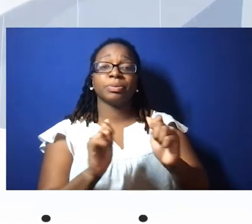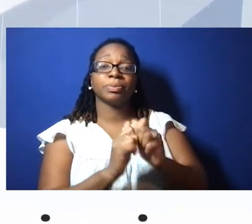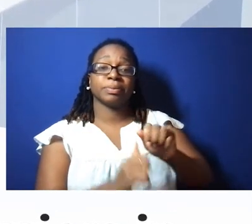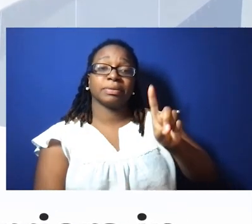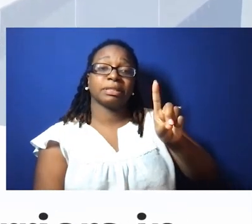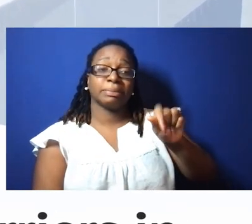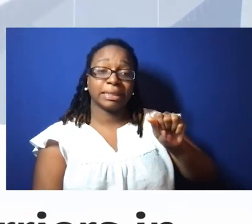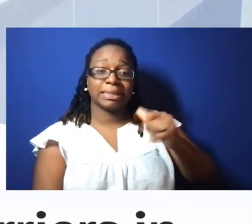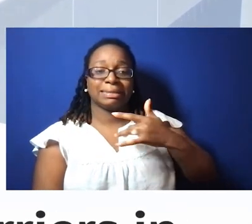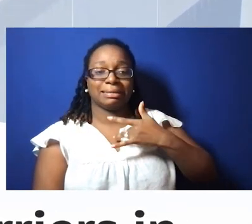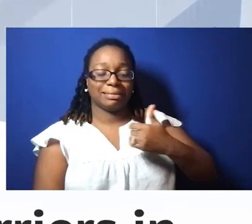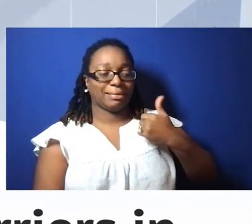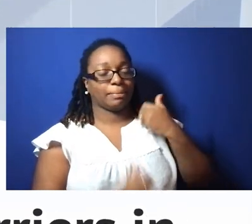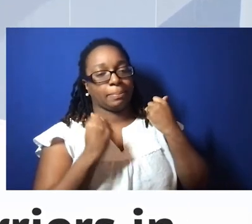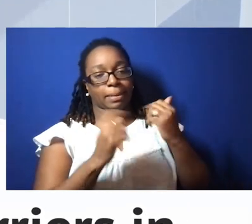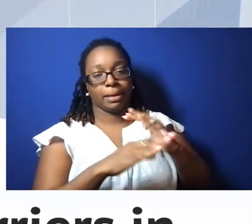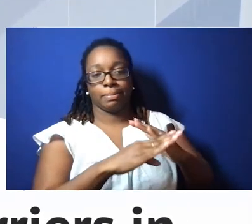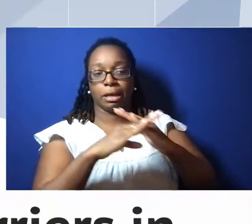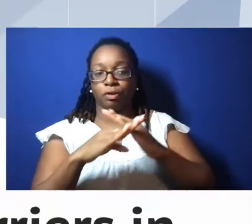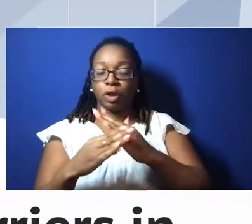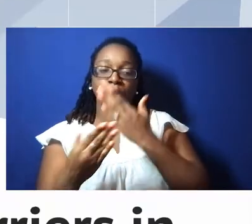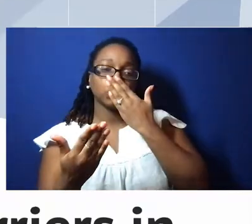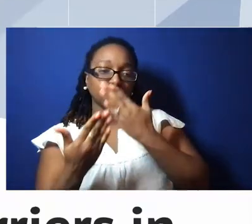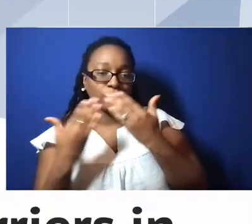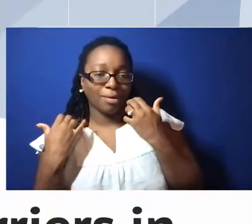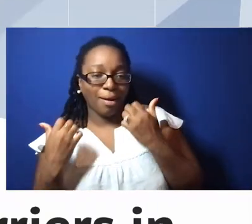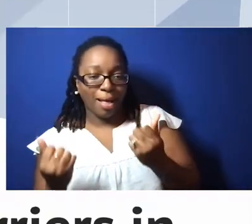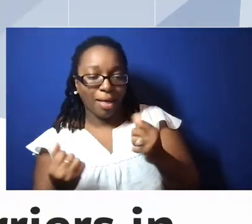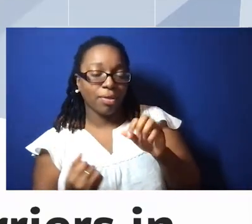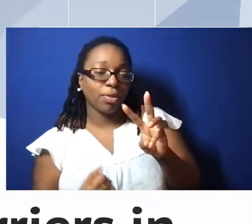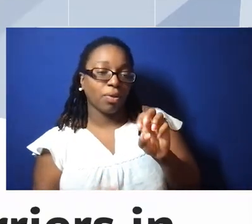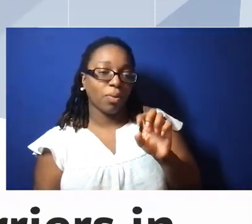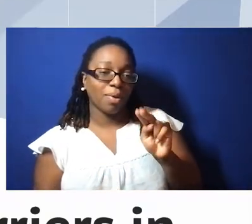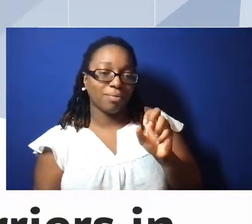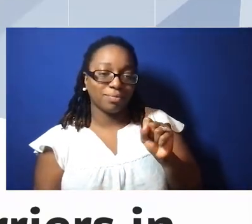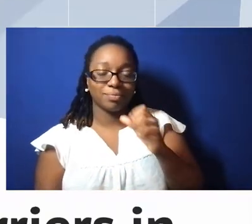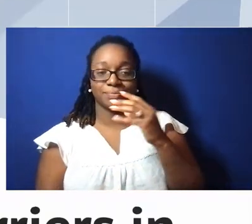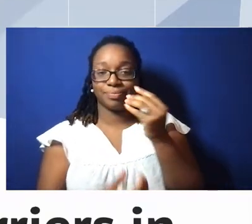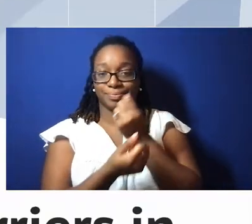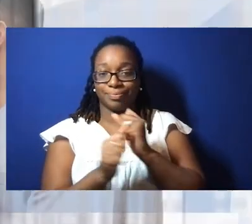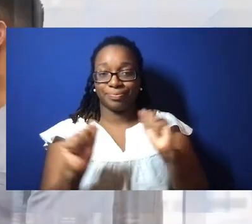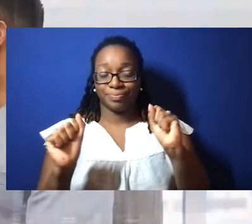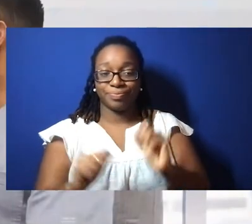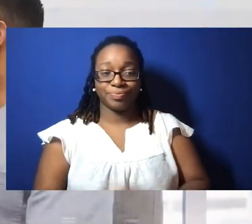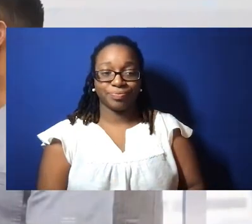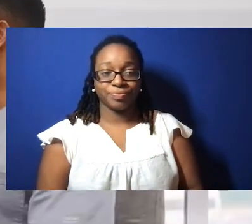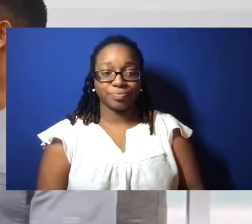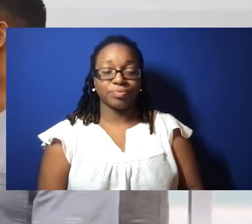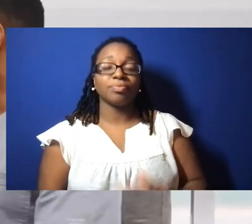People with disabilities face many barriers to good health, wellness, and safety.